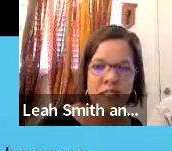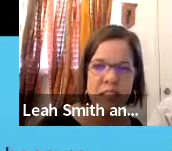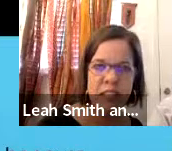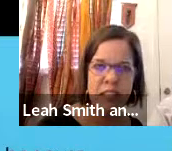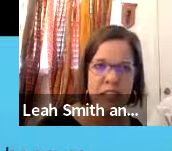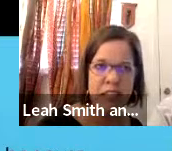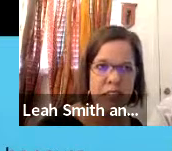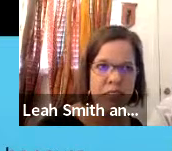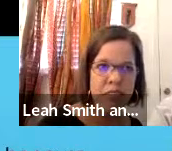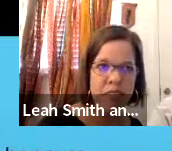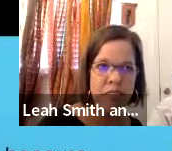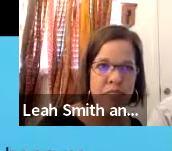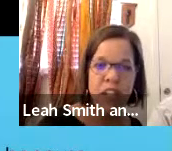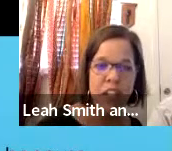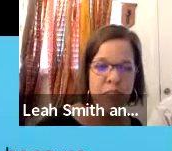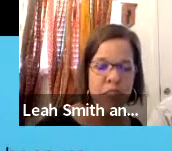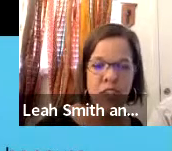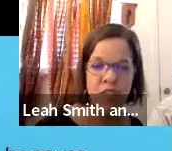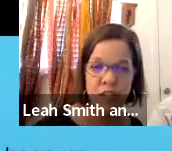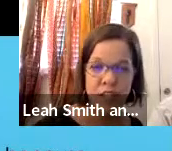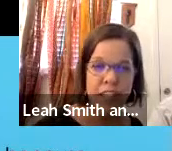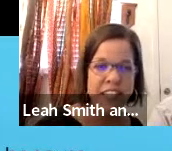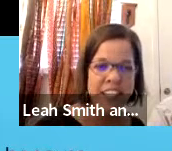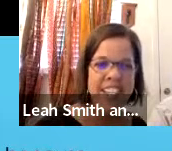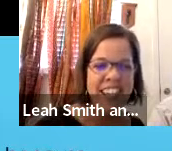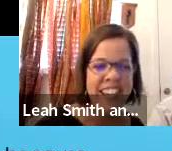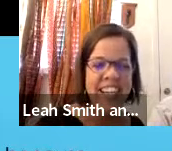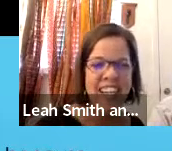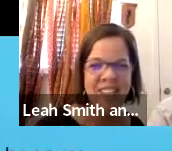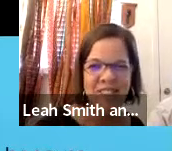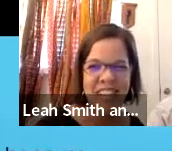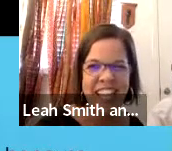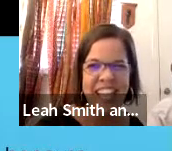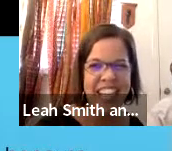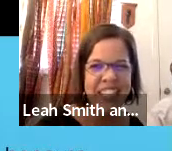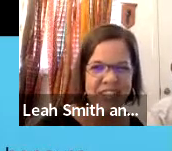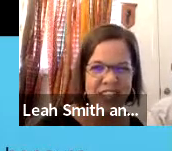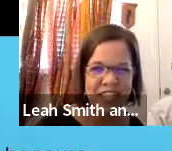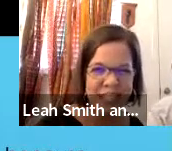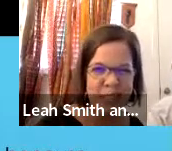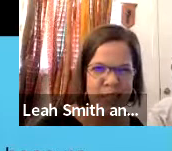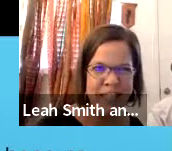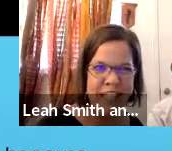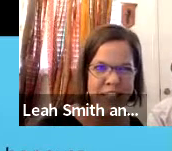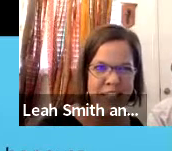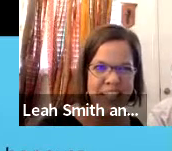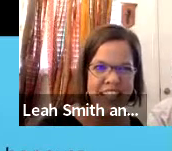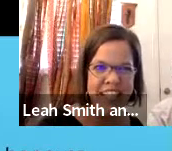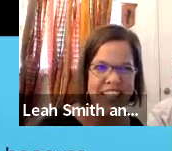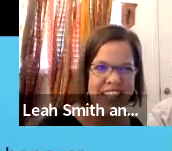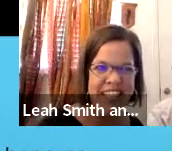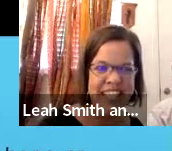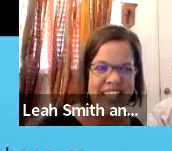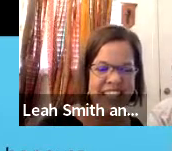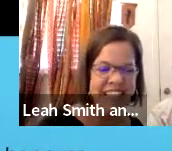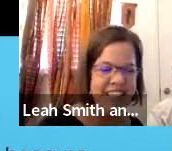this was not that much fun for us and a very expensive